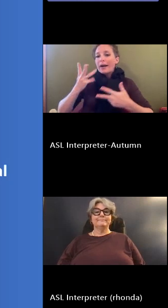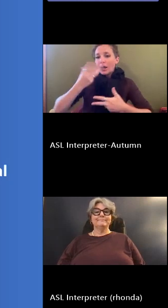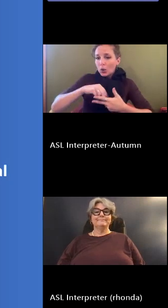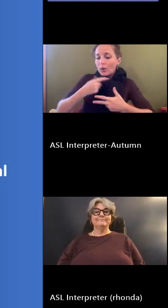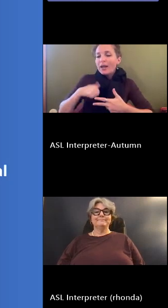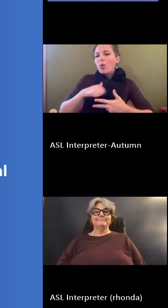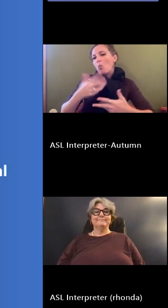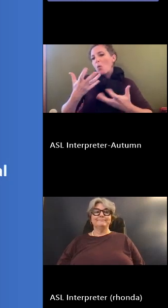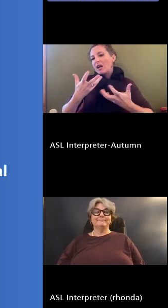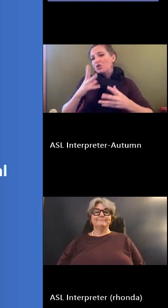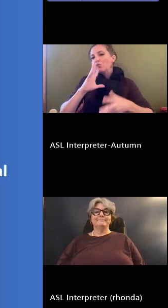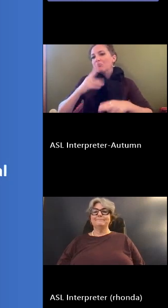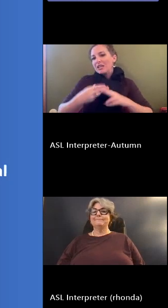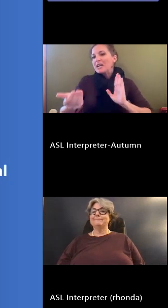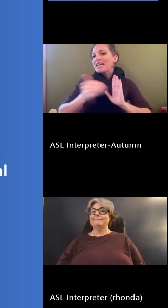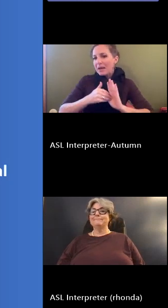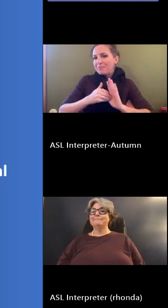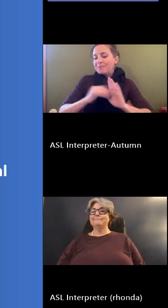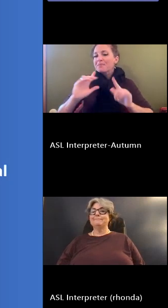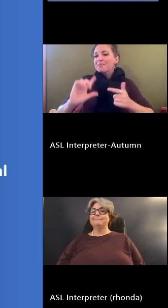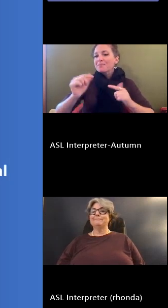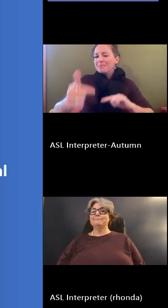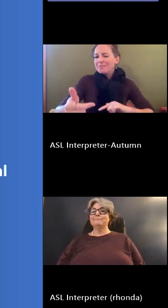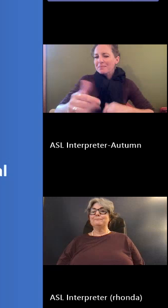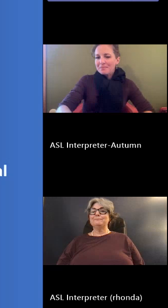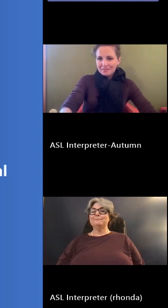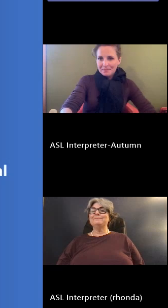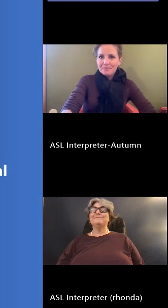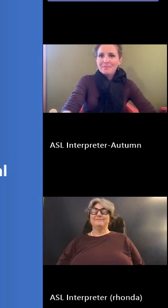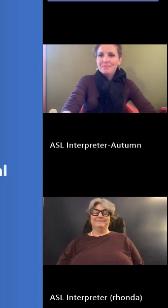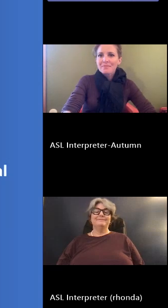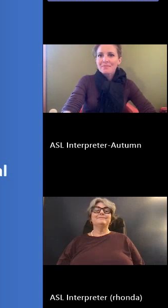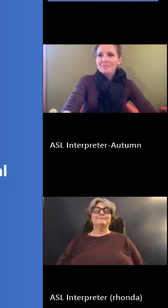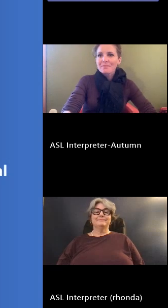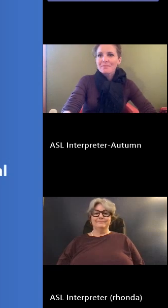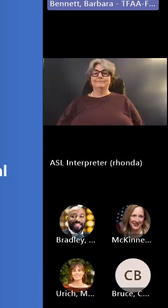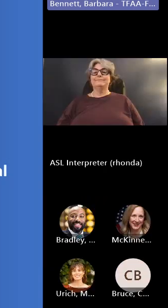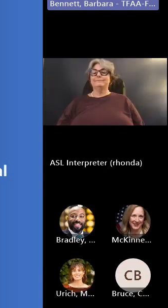functionality coming in that tool. But the main thing we want to talk to you about, if you want